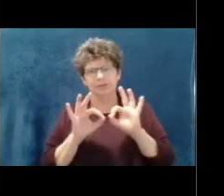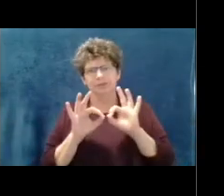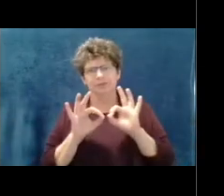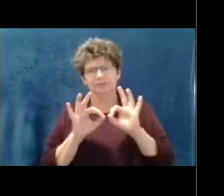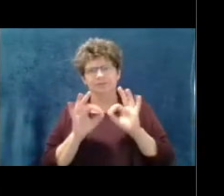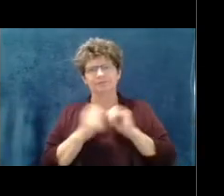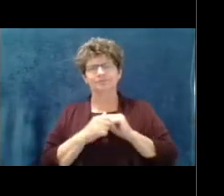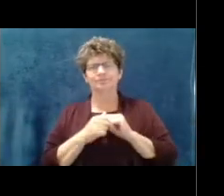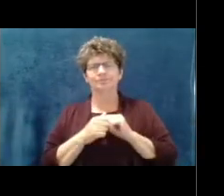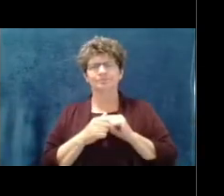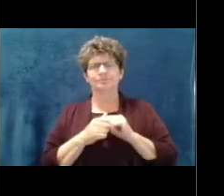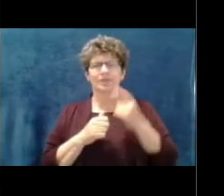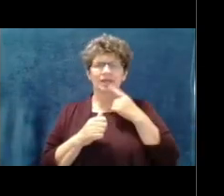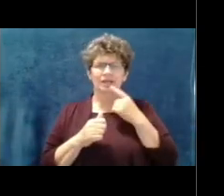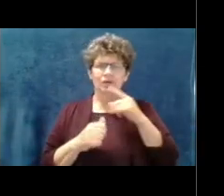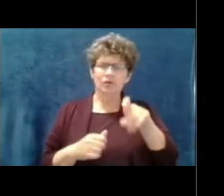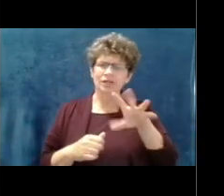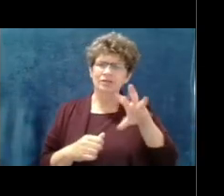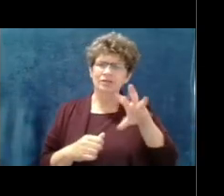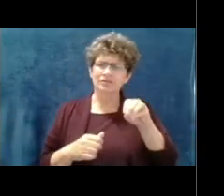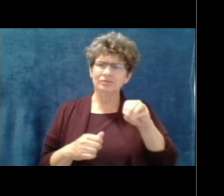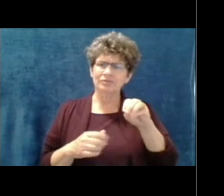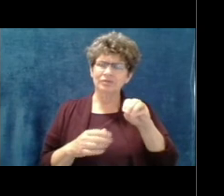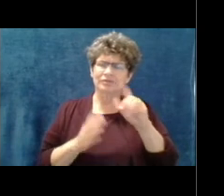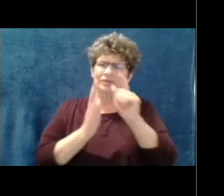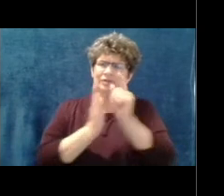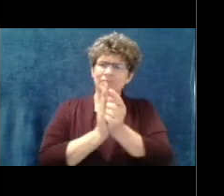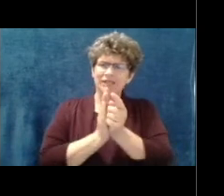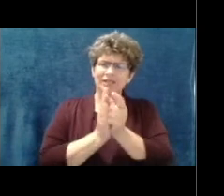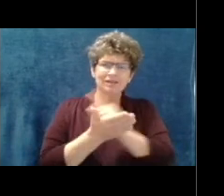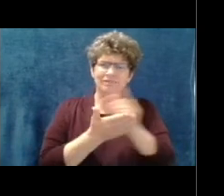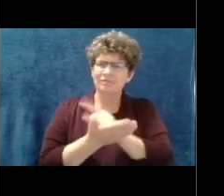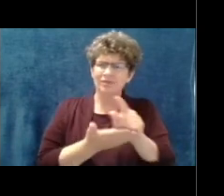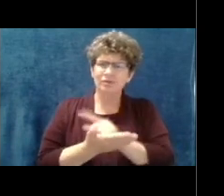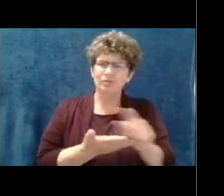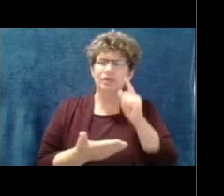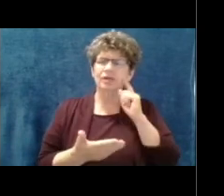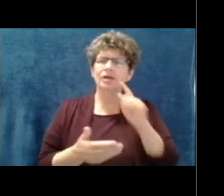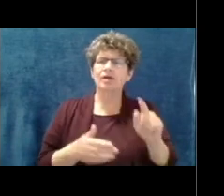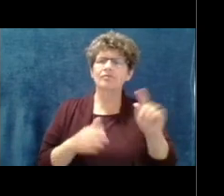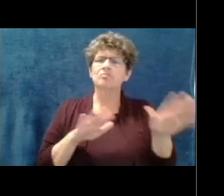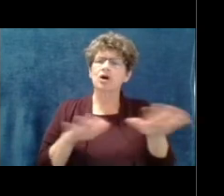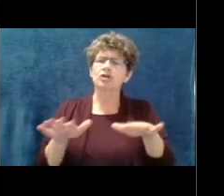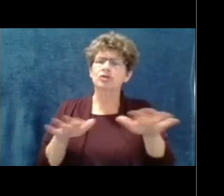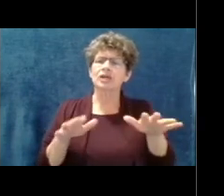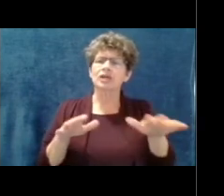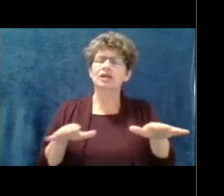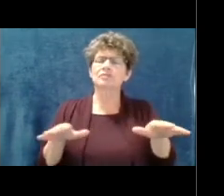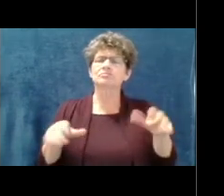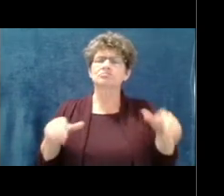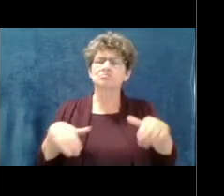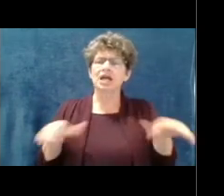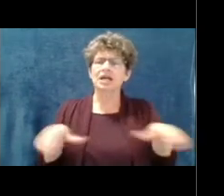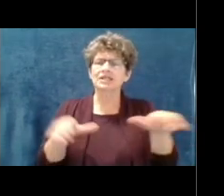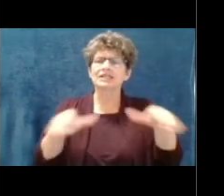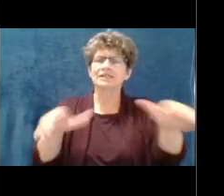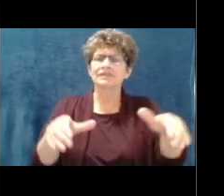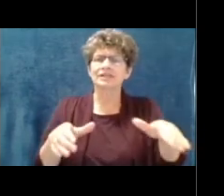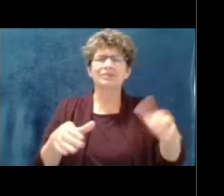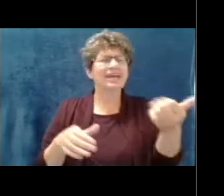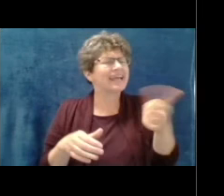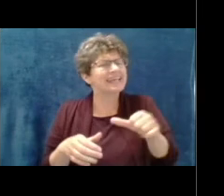minutes a week of moderate is the ideal, but anything helps, okay? Just don't sit all the time. Get up, do